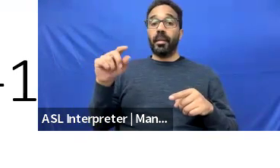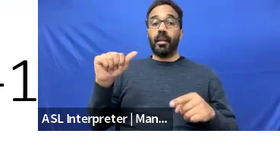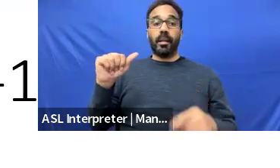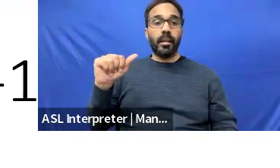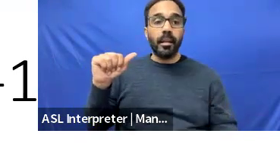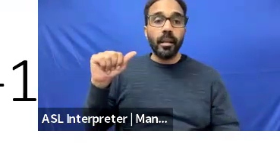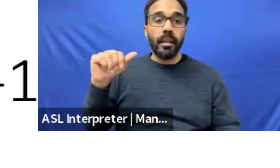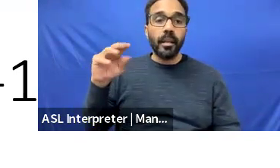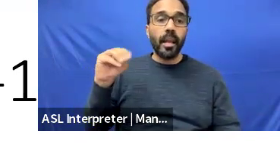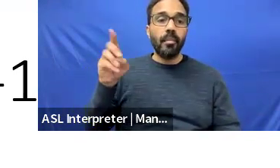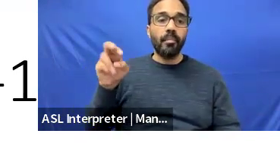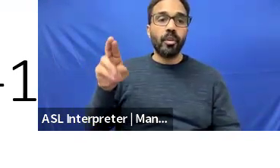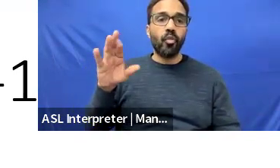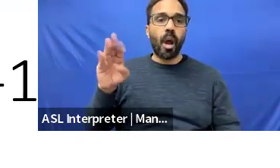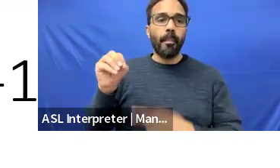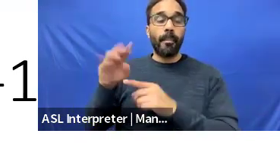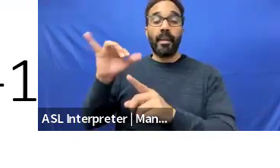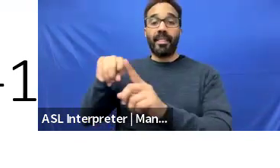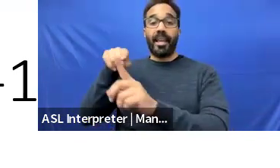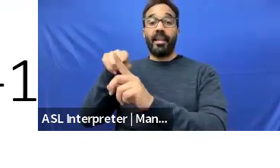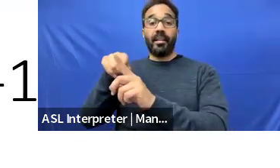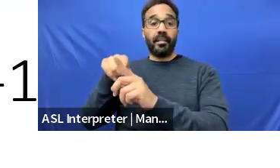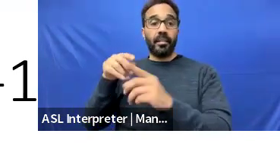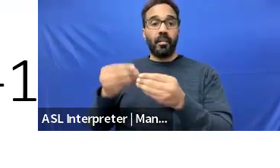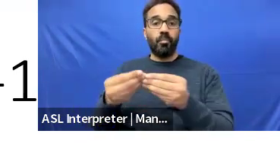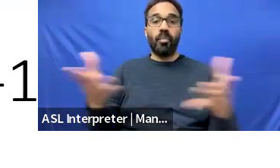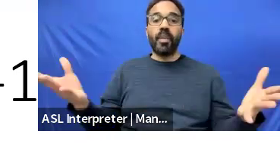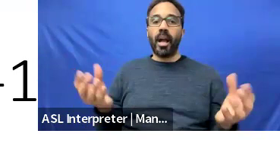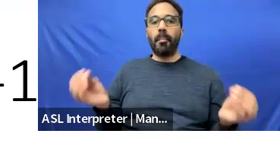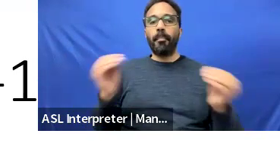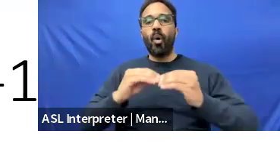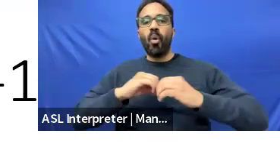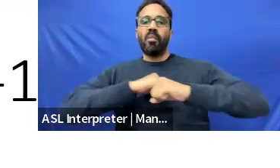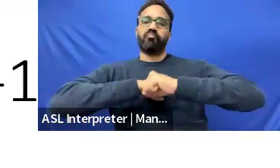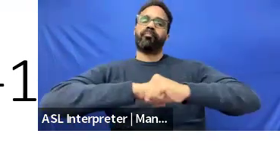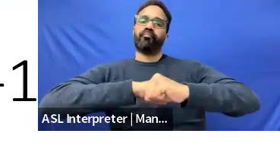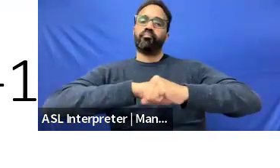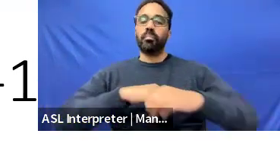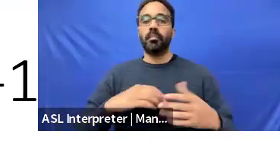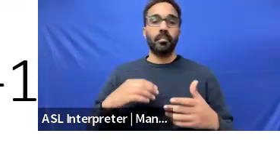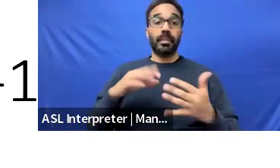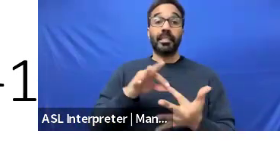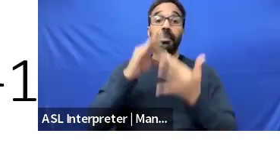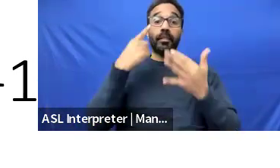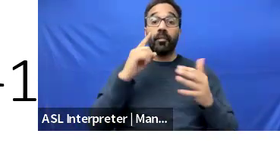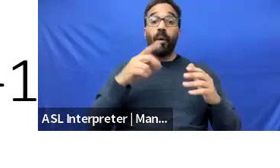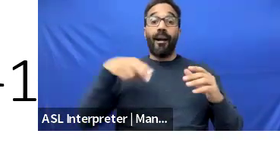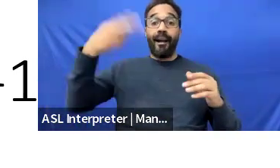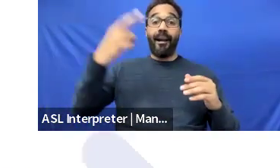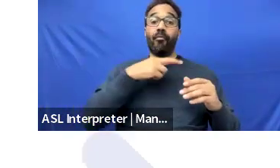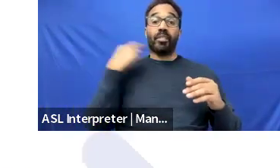variant. They provide extra immunity protection, especially those who are at, the highest risk populations.